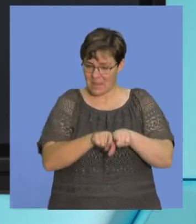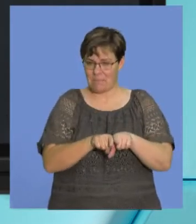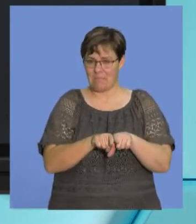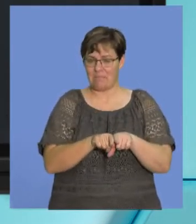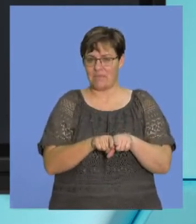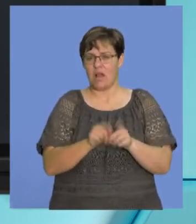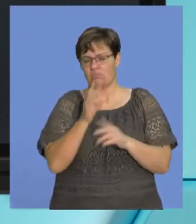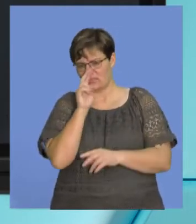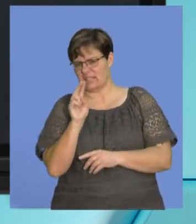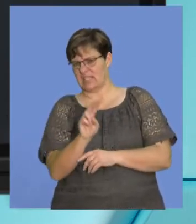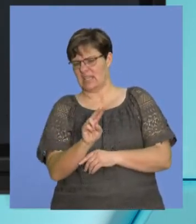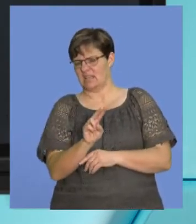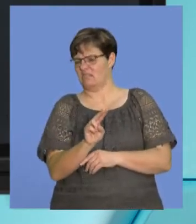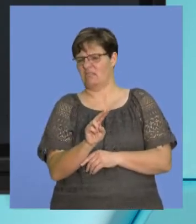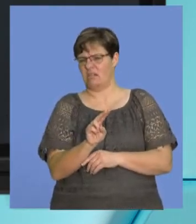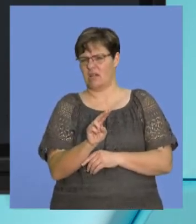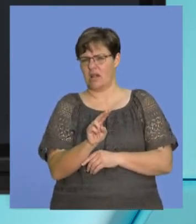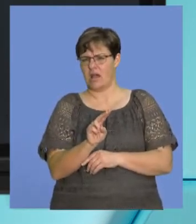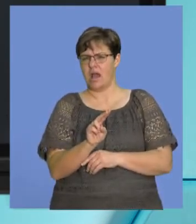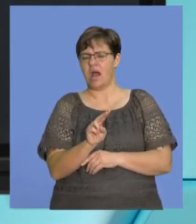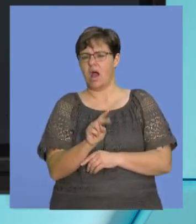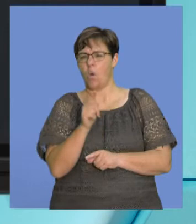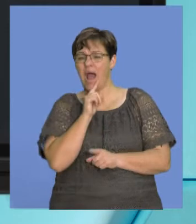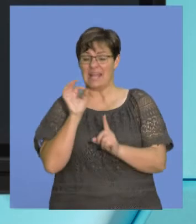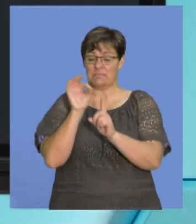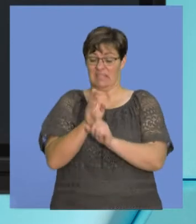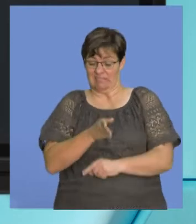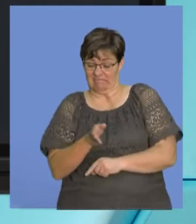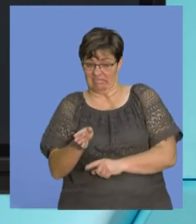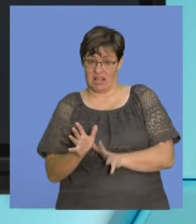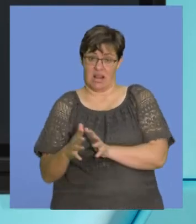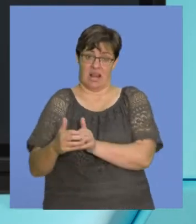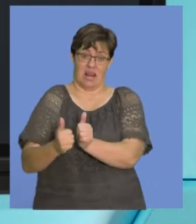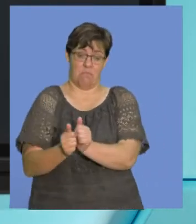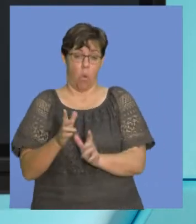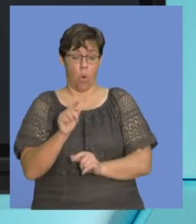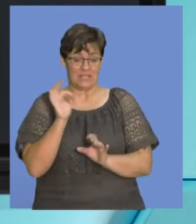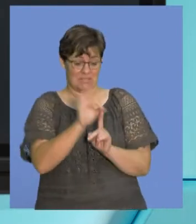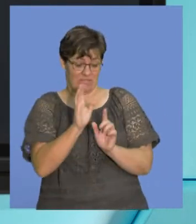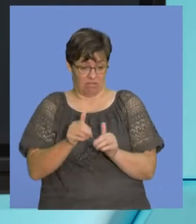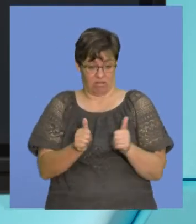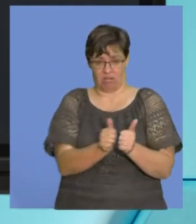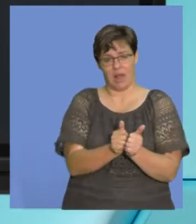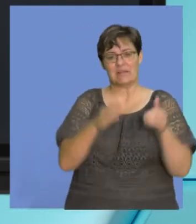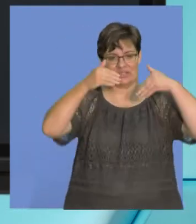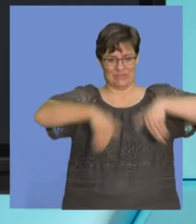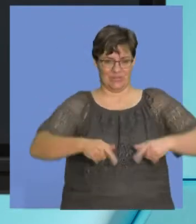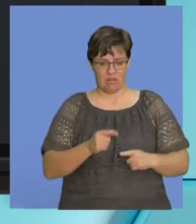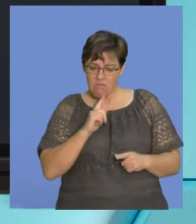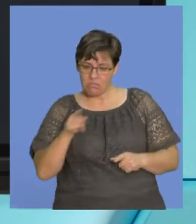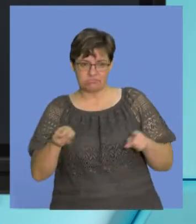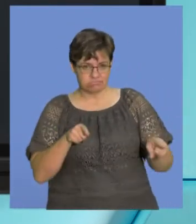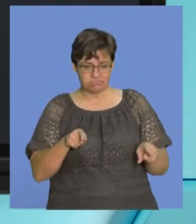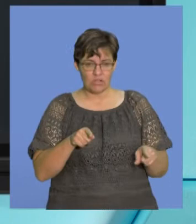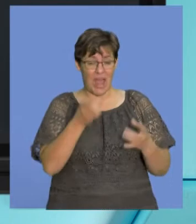that is unbiased or that is not seen as being portrayed towards a specific angle. So we will refer